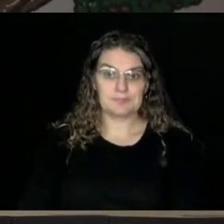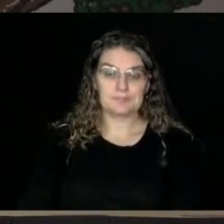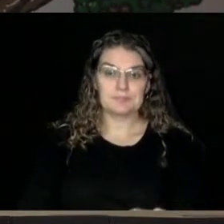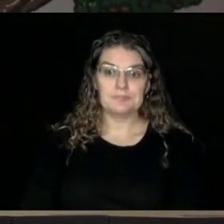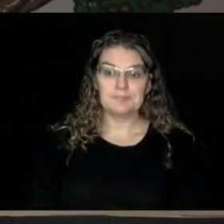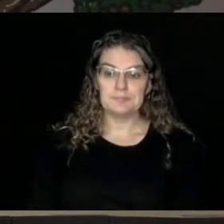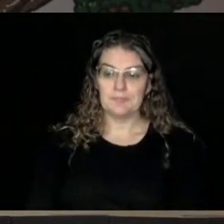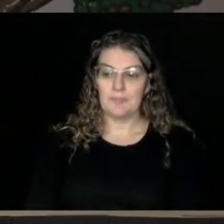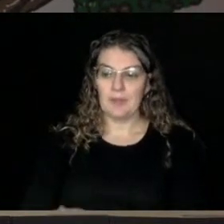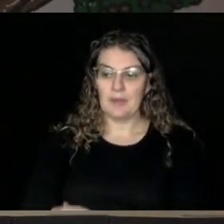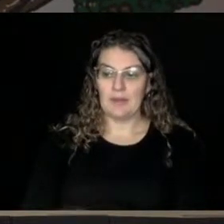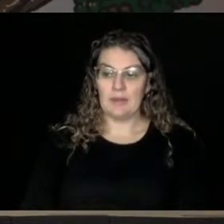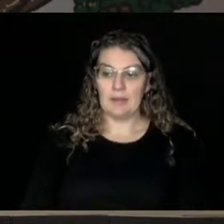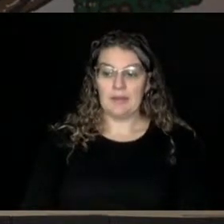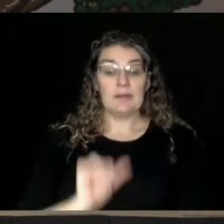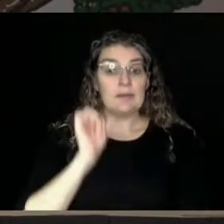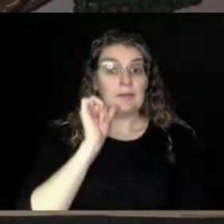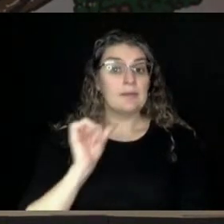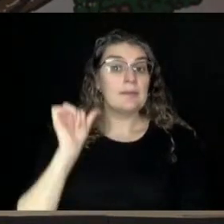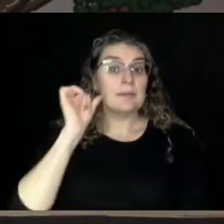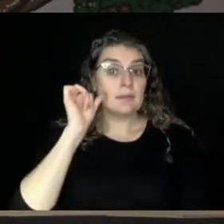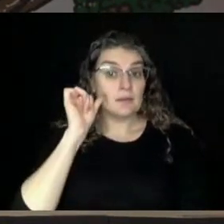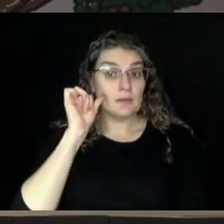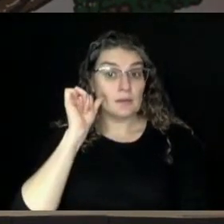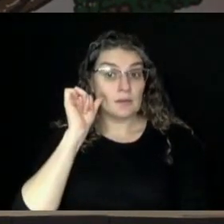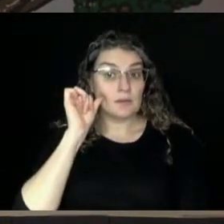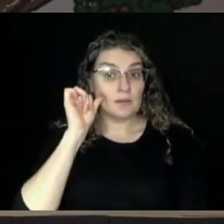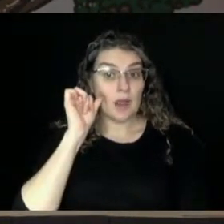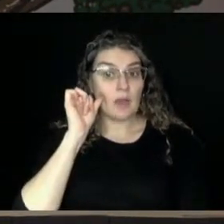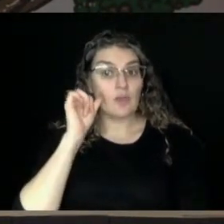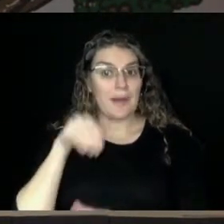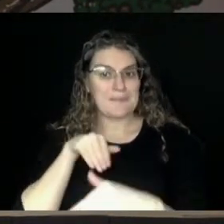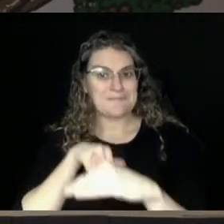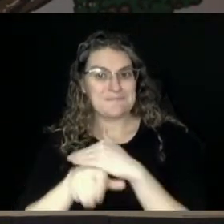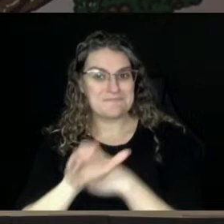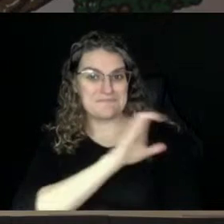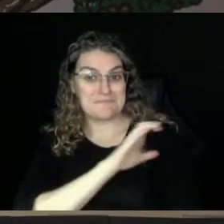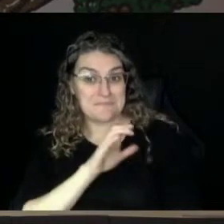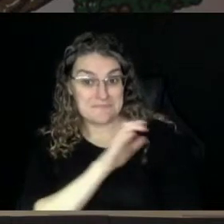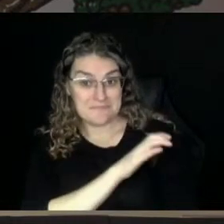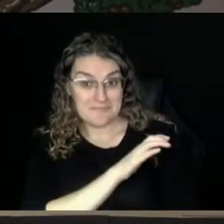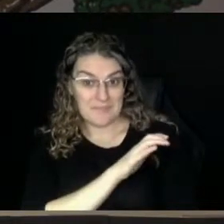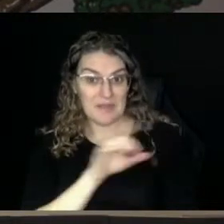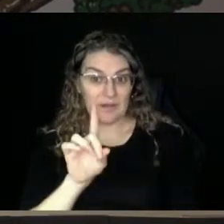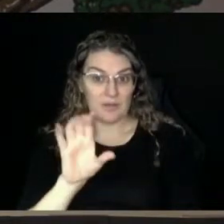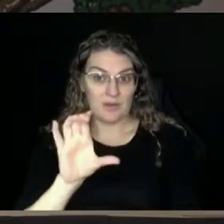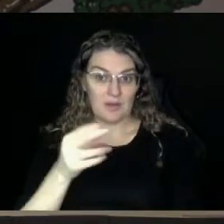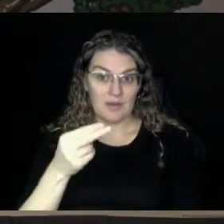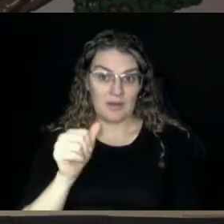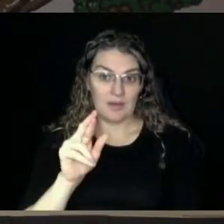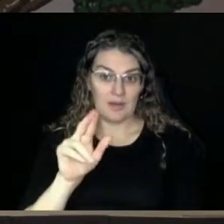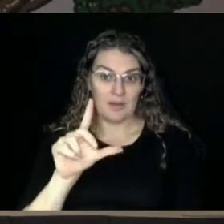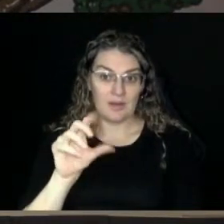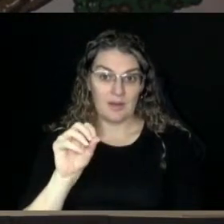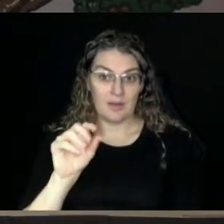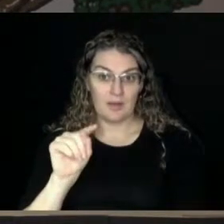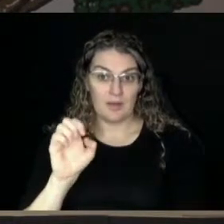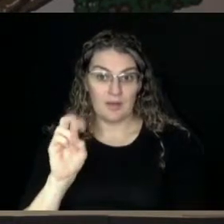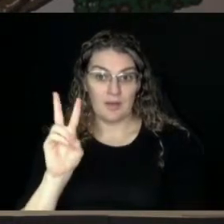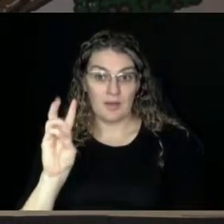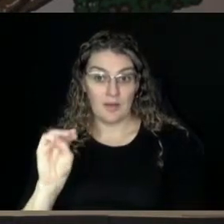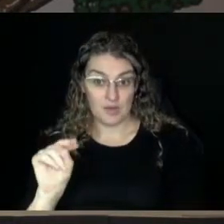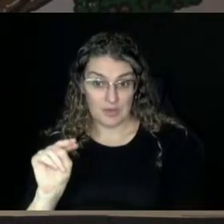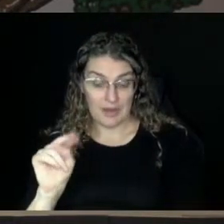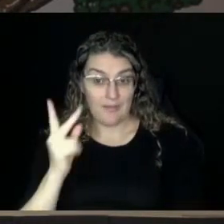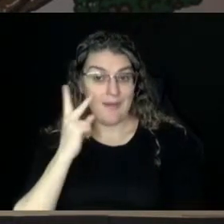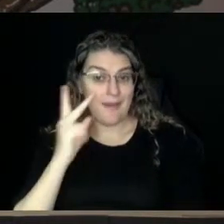Yesterday, I was able to witness the efficient clinic in Charlottetown provided by our public health nurses and